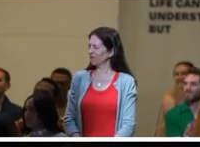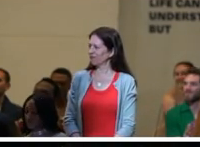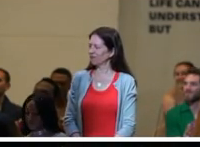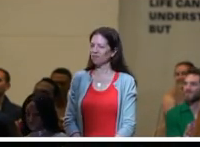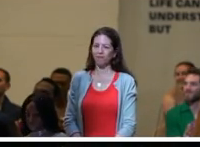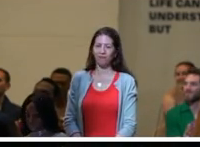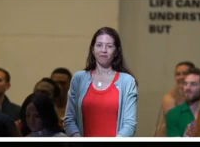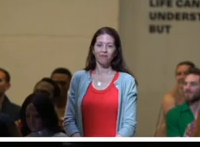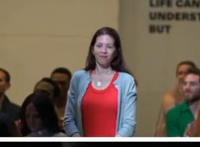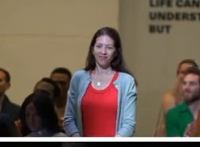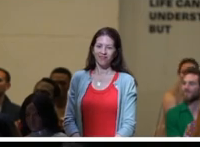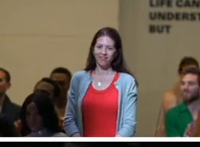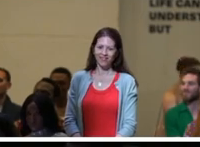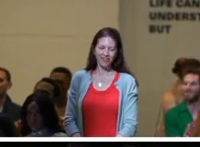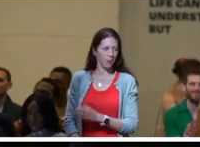We gotta have good posture, guys.